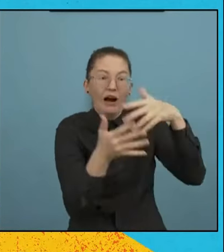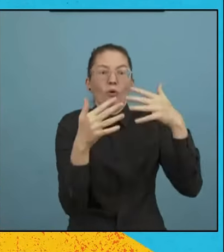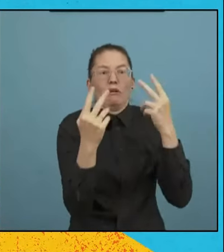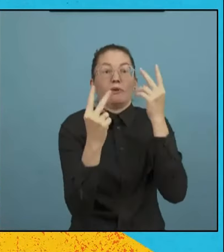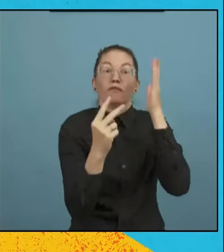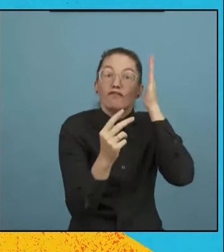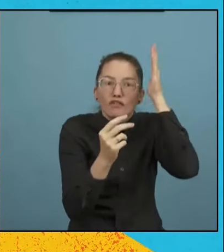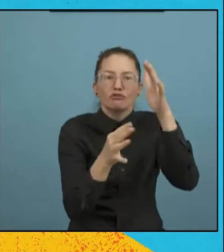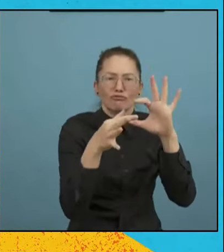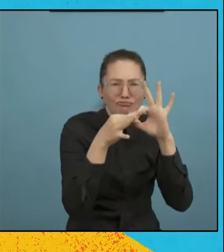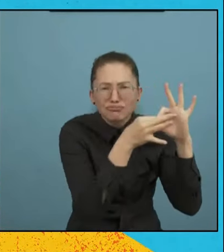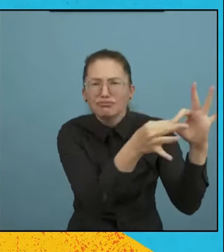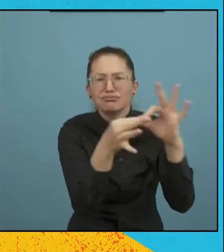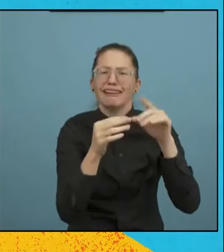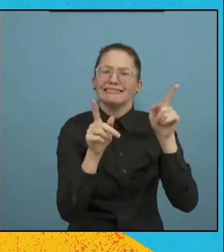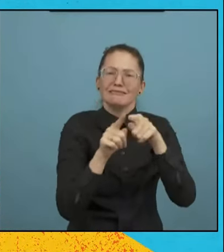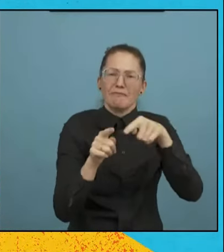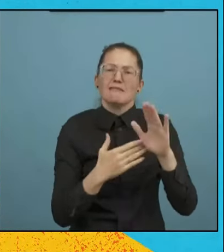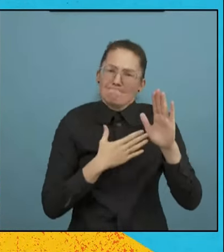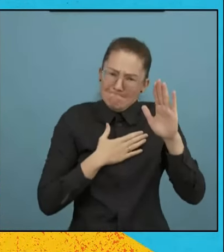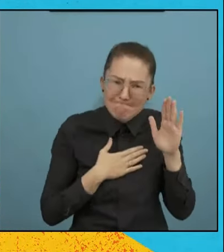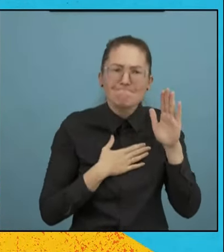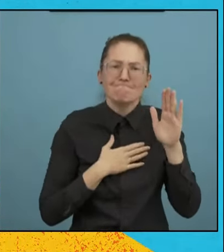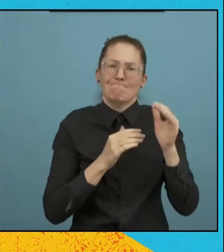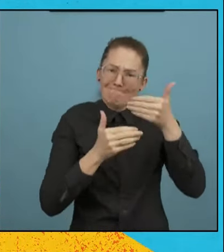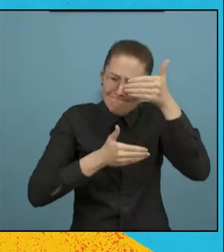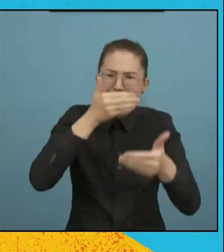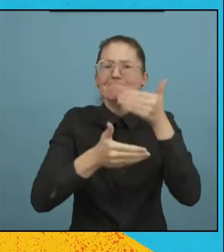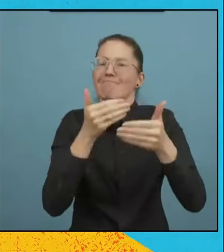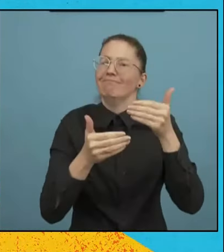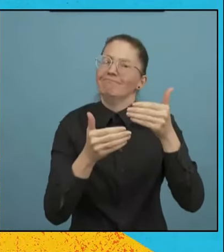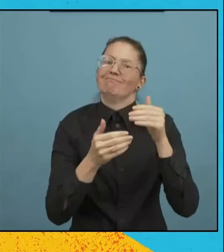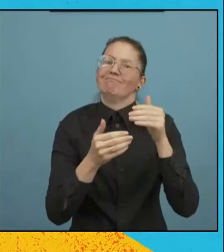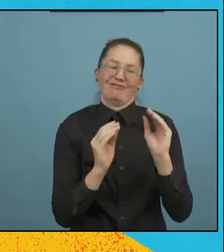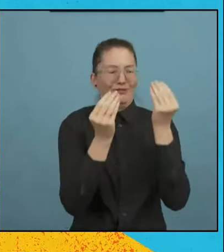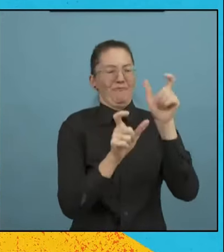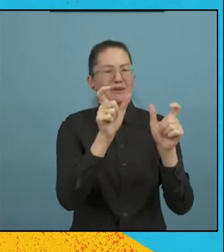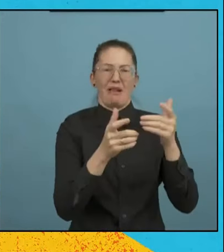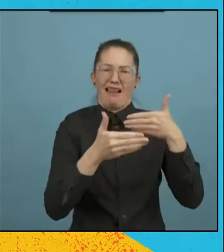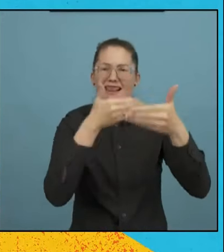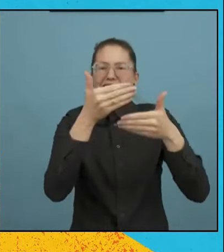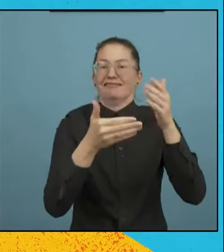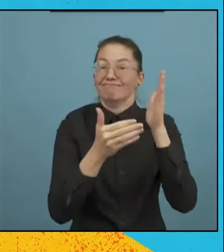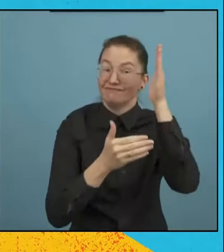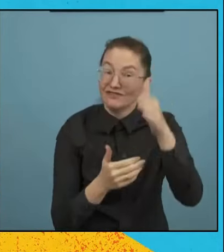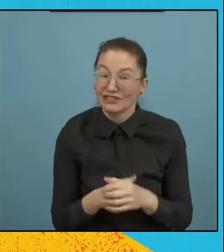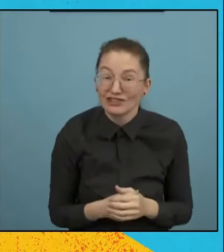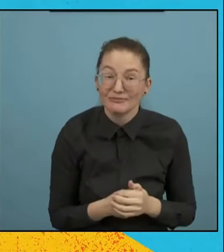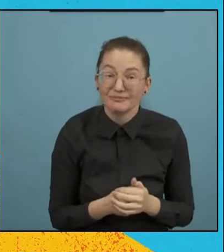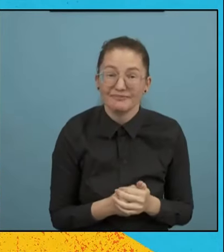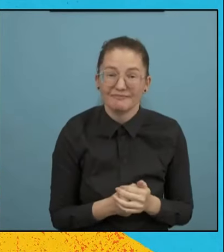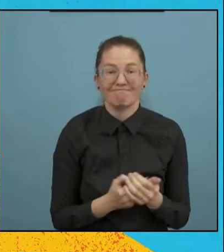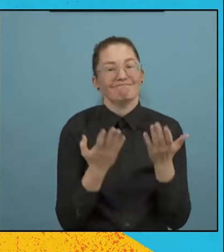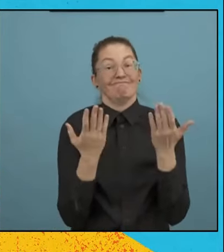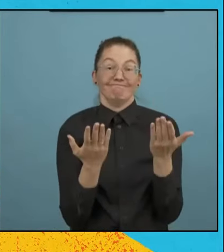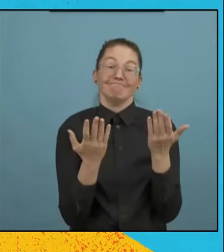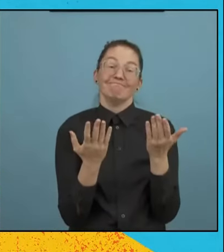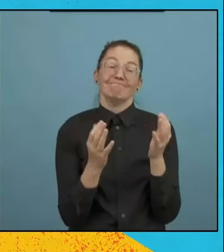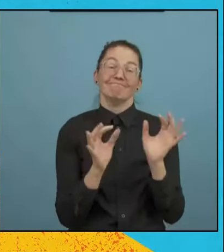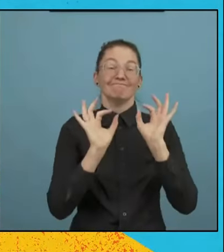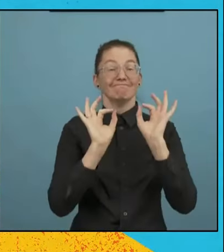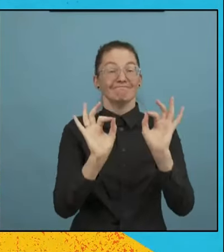So, I would like to share some suggestions to have more meaningful child engagement and uphold